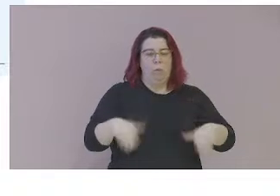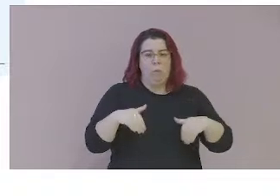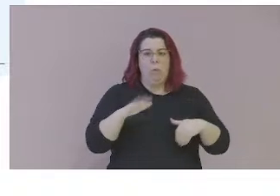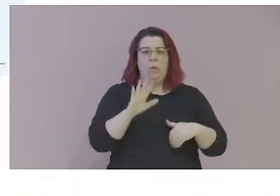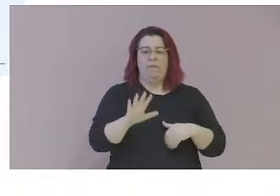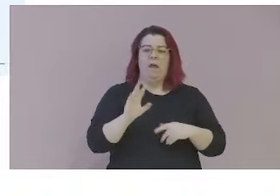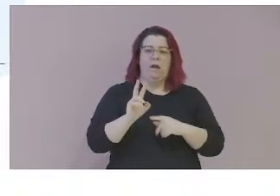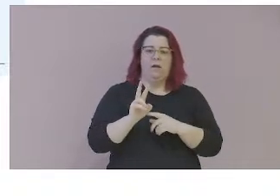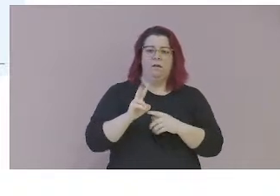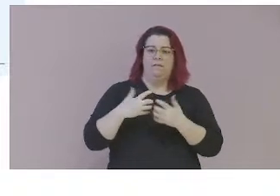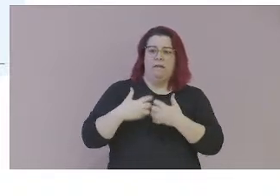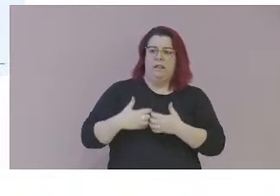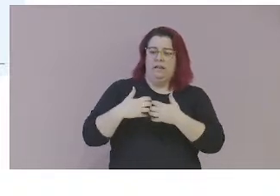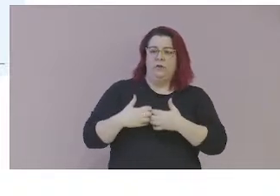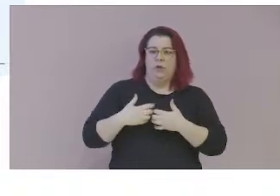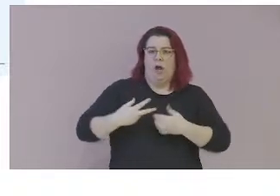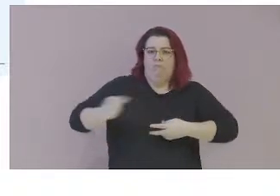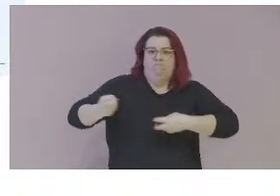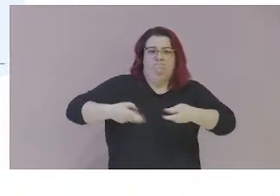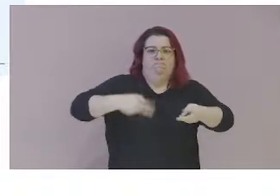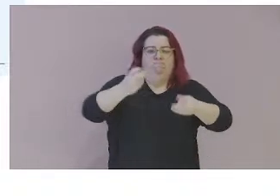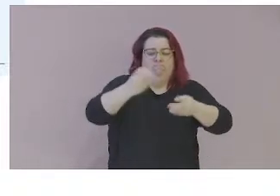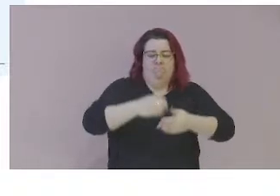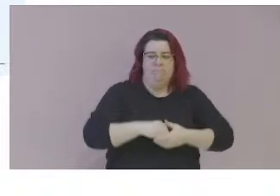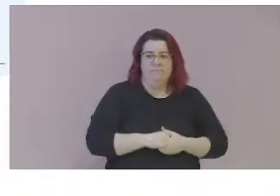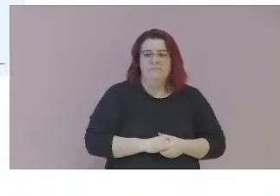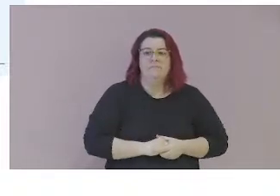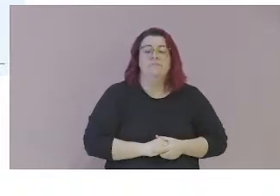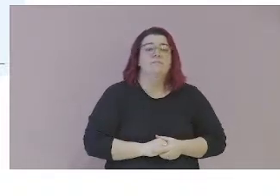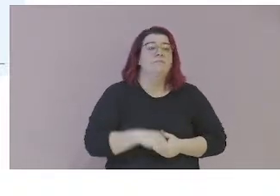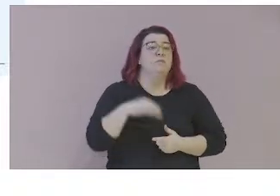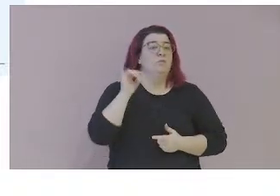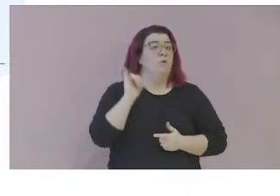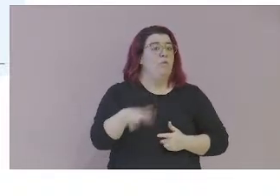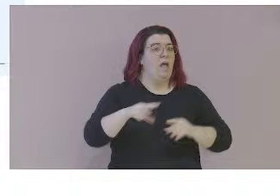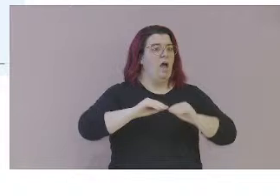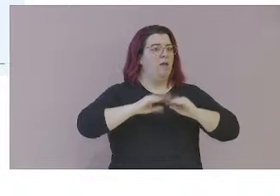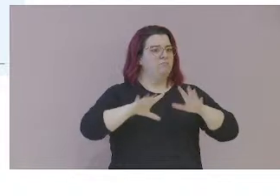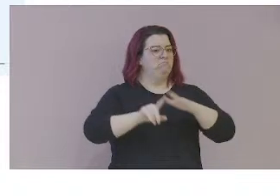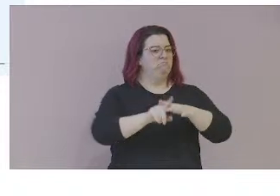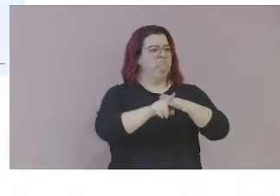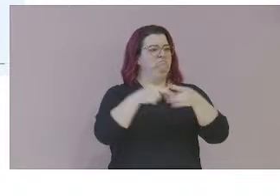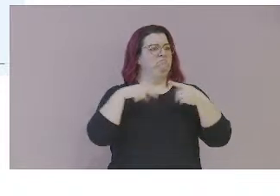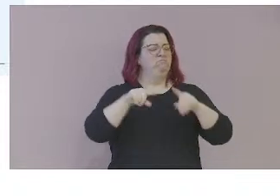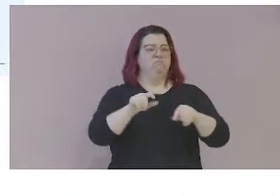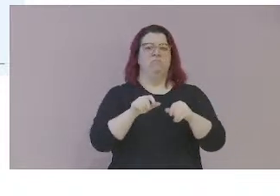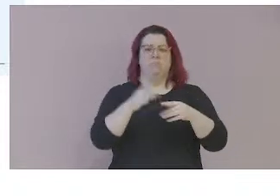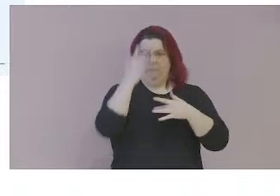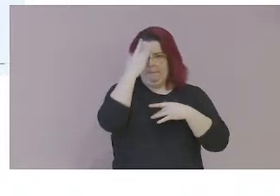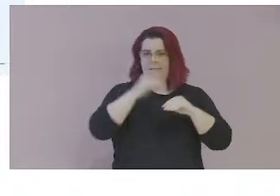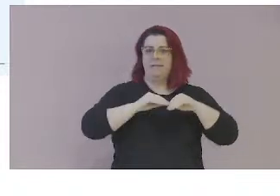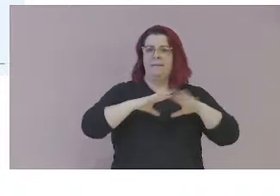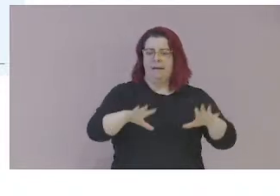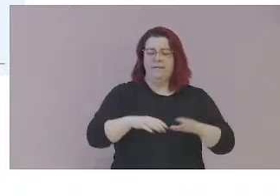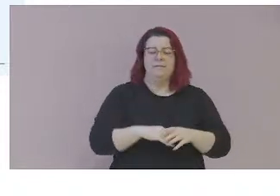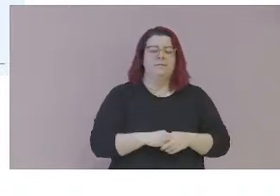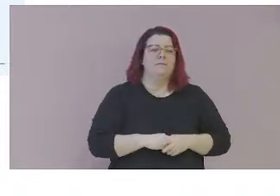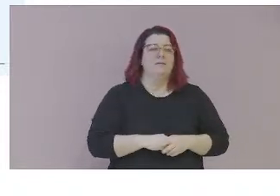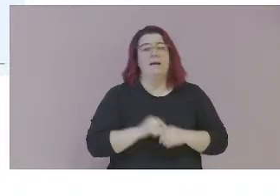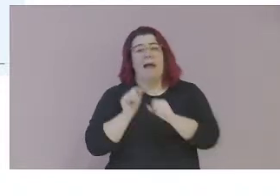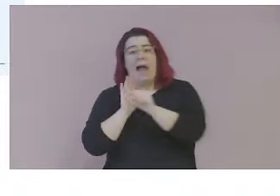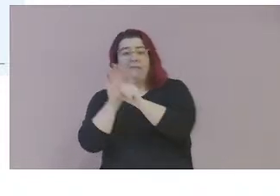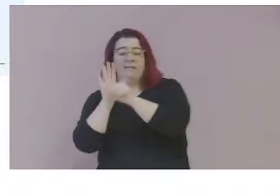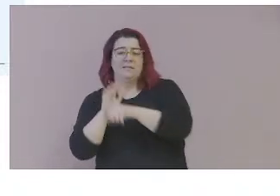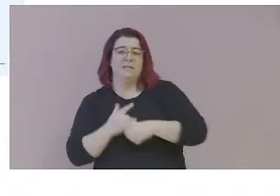of rationing expertise manifested throughout the pandemic in many, many advocacy and mutual aid projects, many